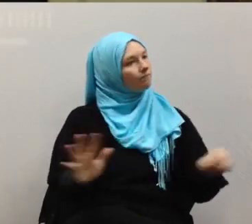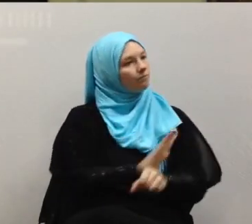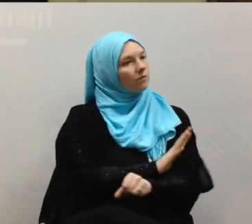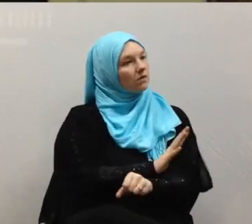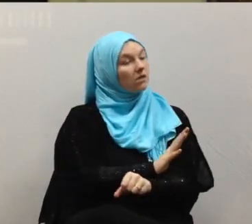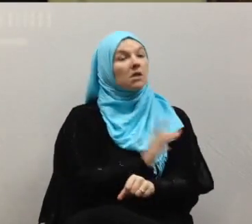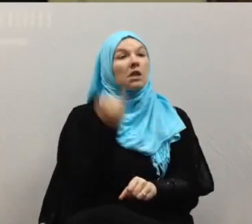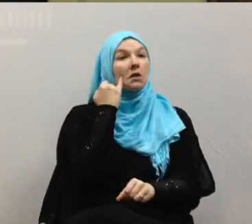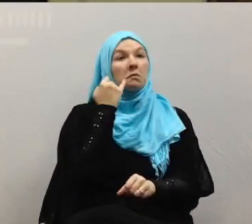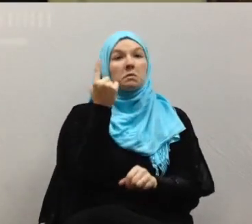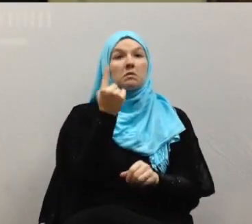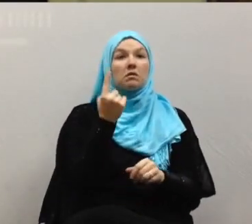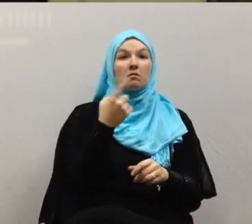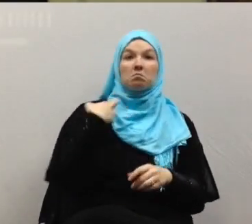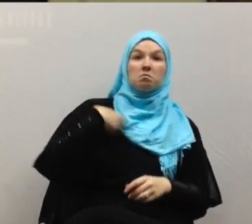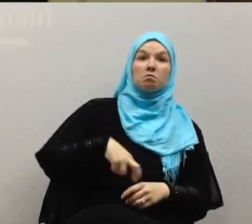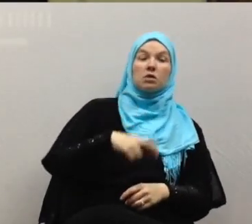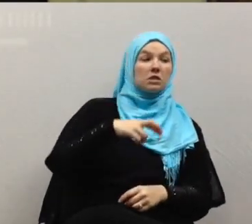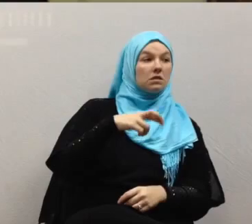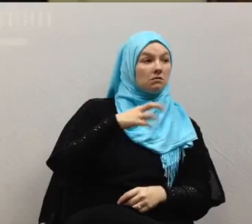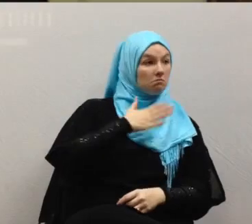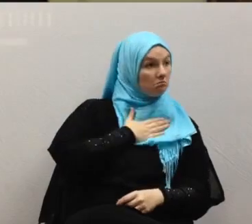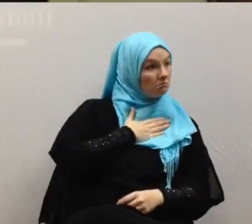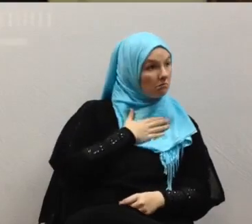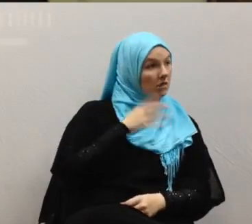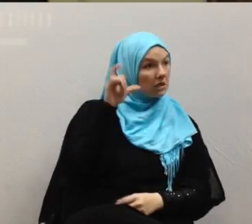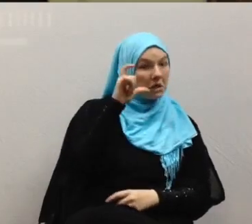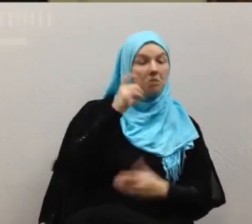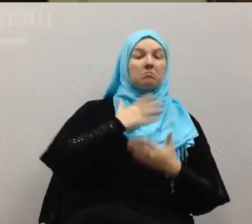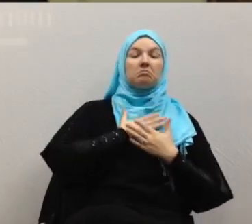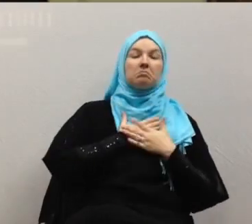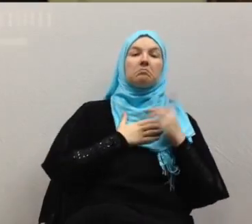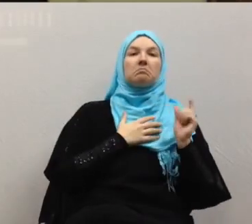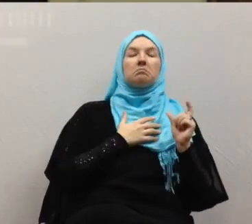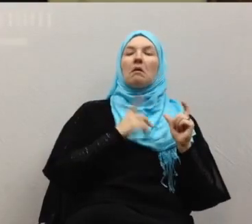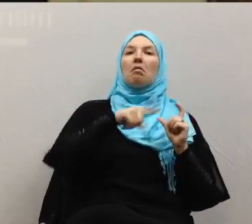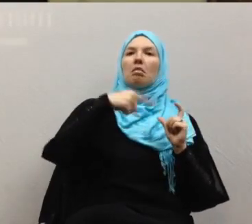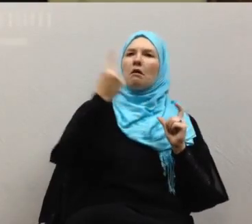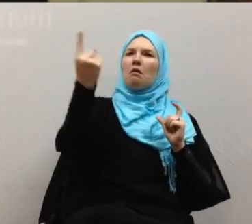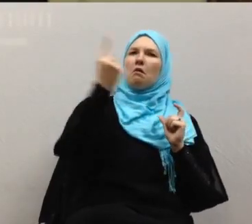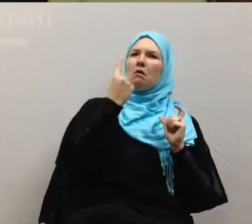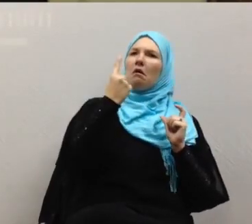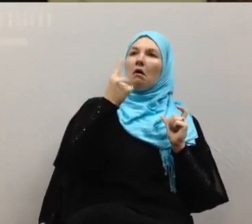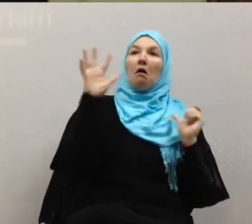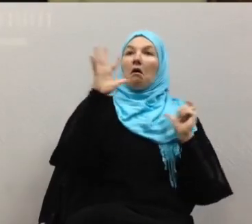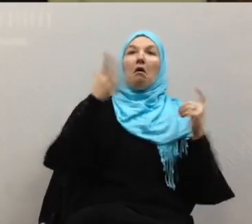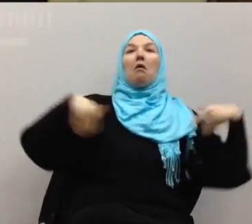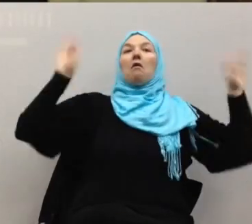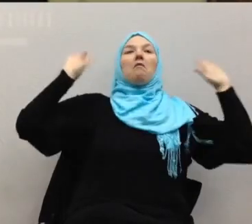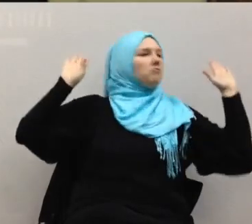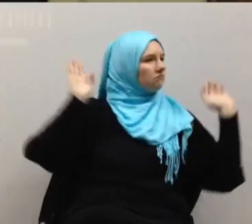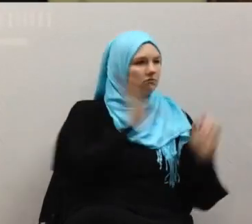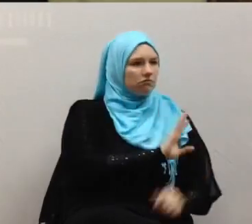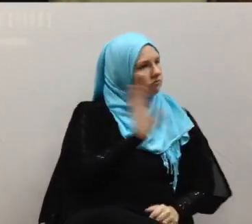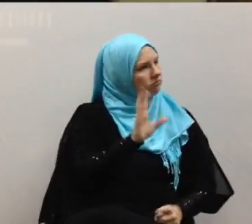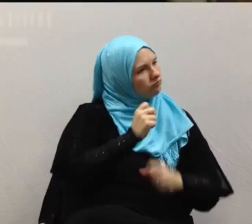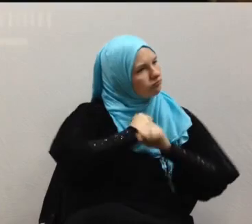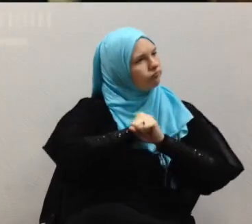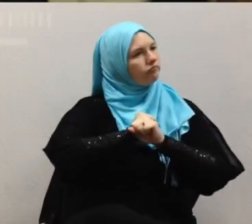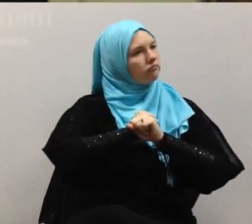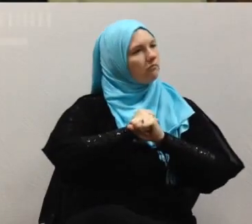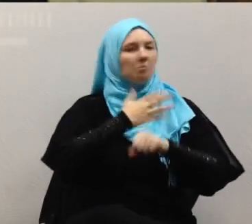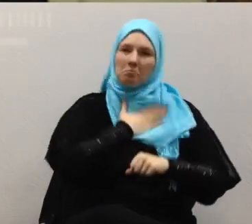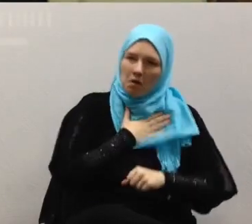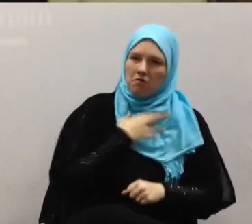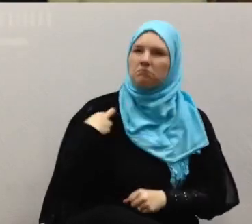away if they had to confront the disbelievers who blocked them from getting into Mecca. And that